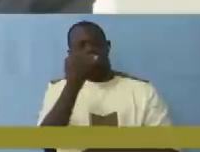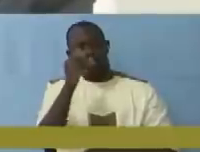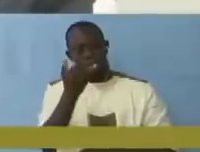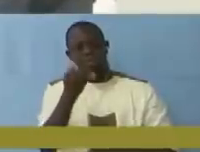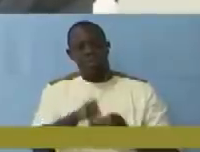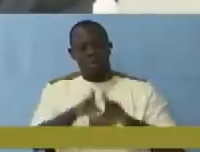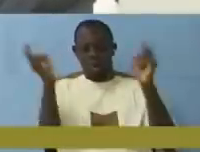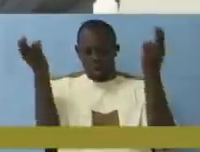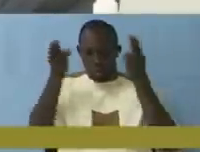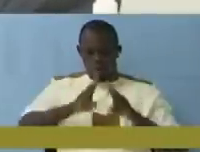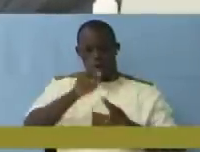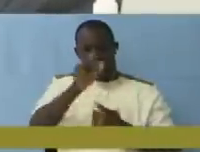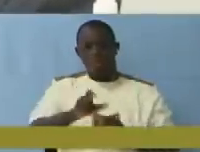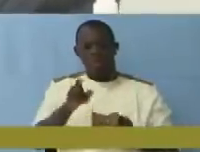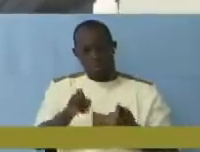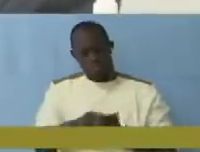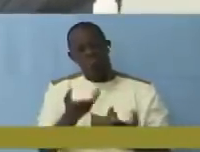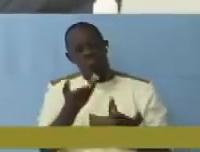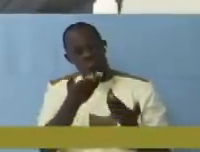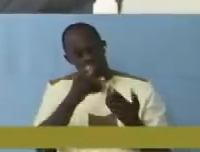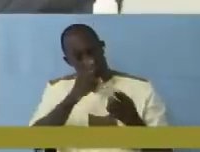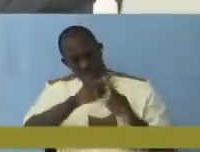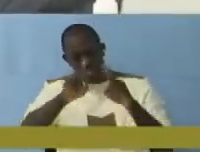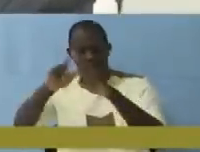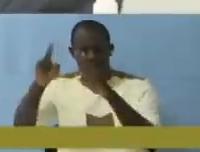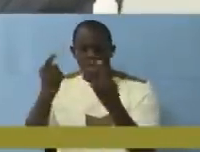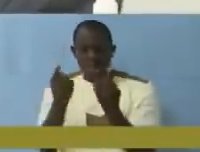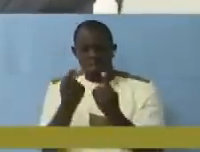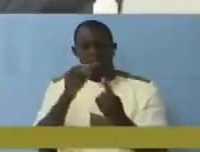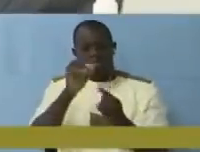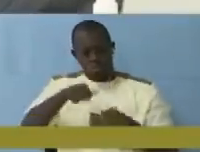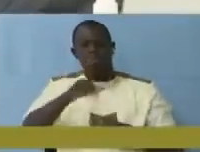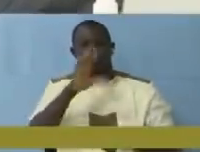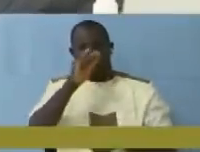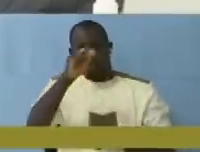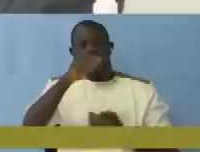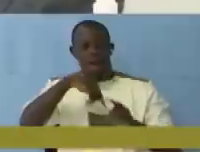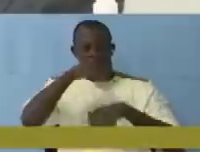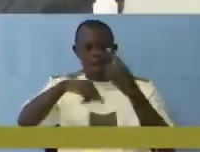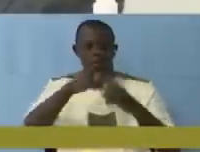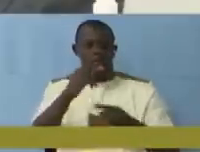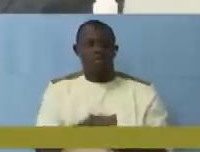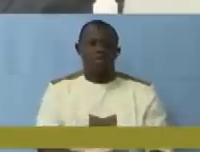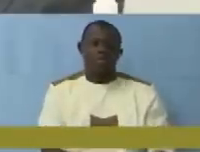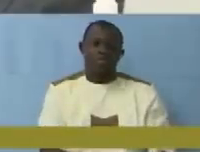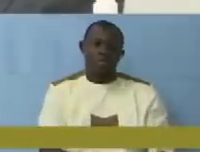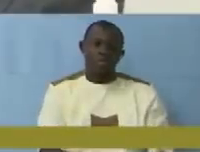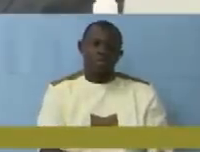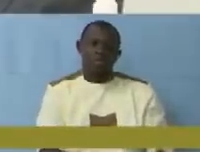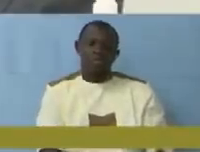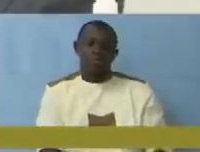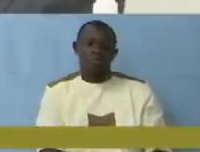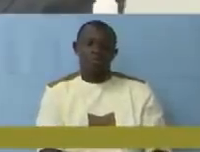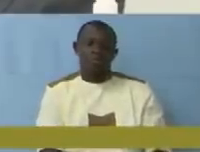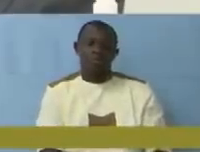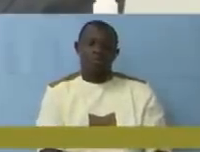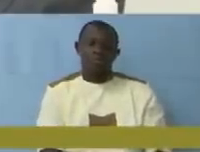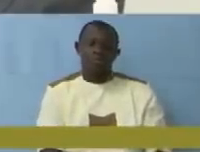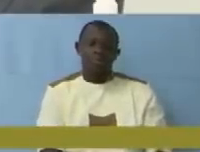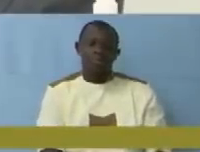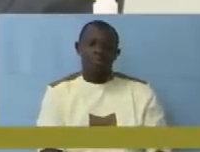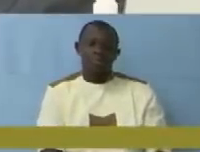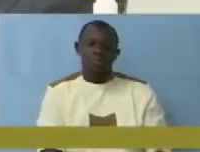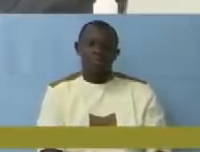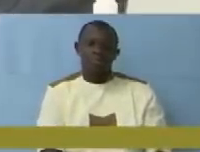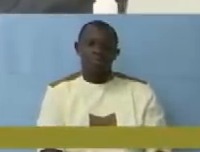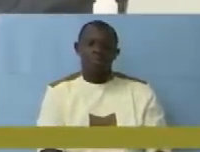about. bunda menu benu je la do ko mula de NIA je de konye ko yen jabi mena wala ni ko do kole ala la ite fere pour yeto jabi o bun nyaton